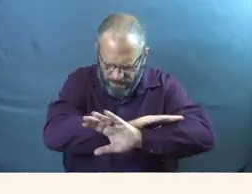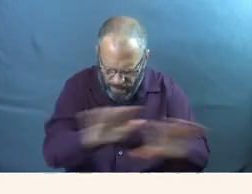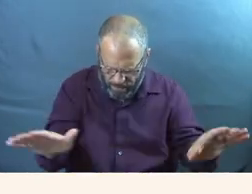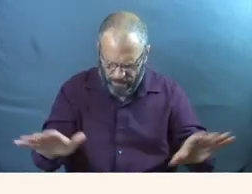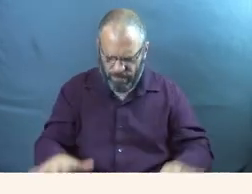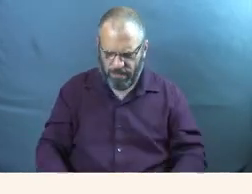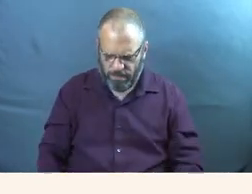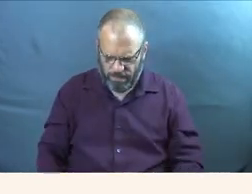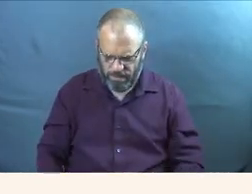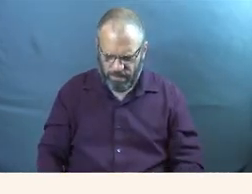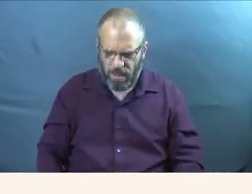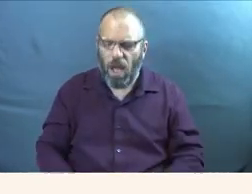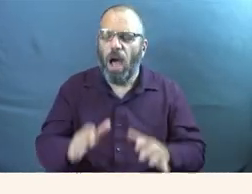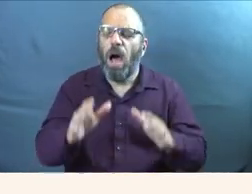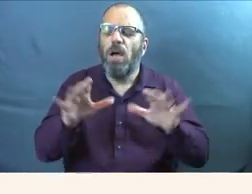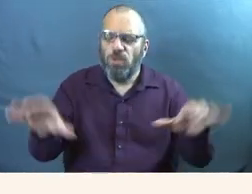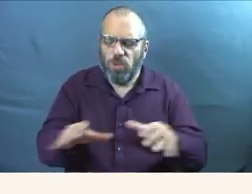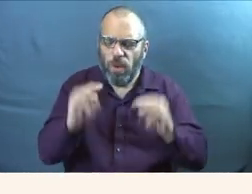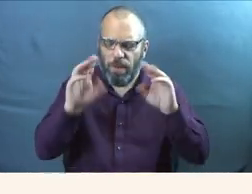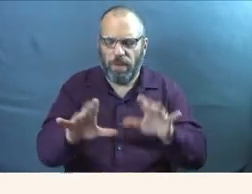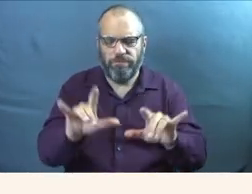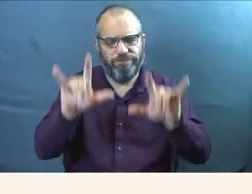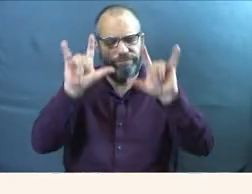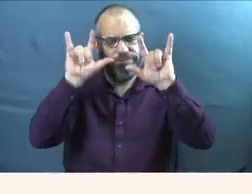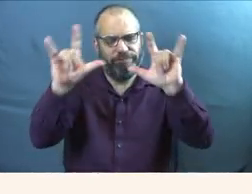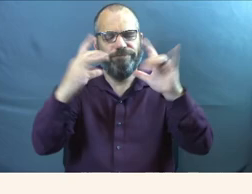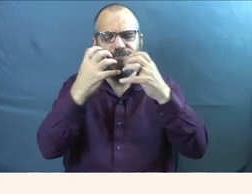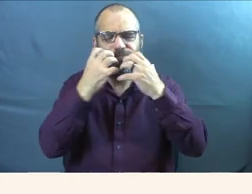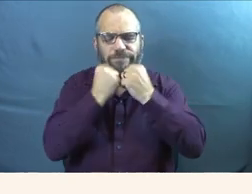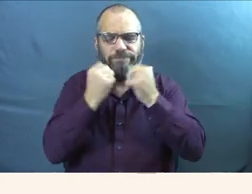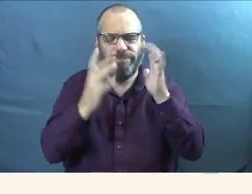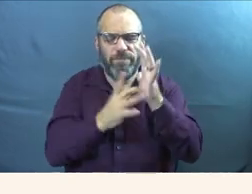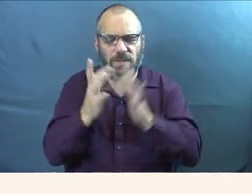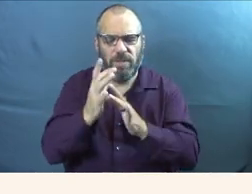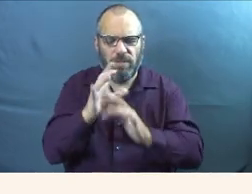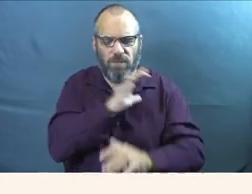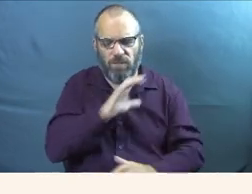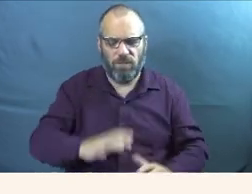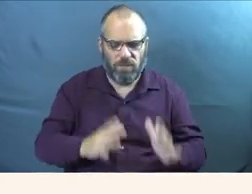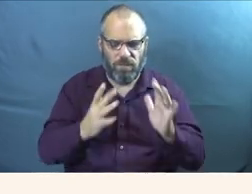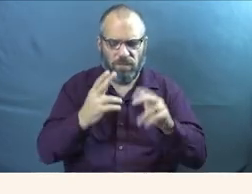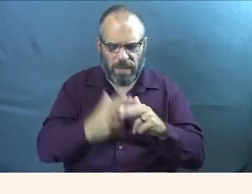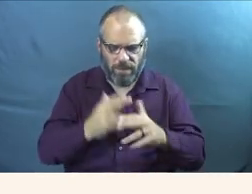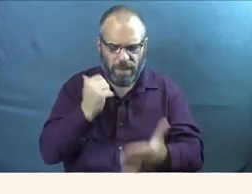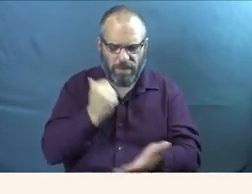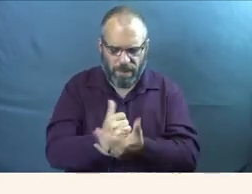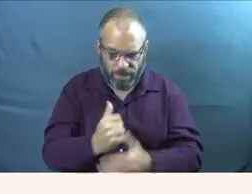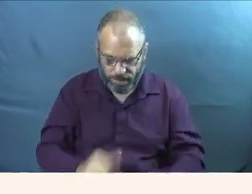Do a miracle. We love you, Jesus. In Christ's name, amen.